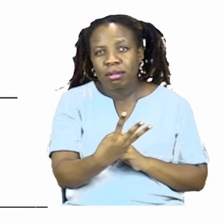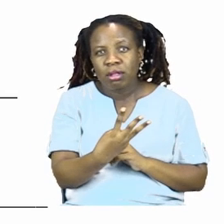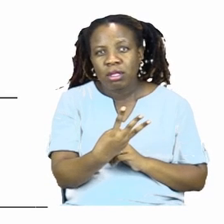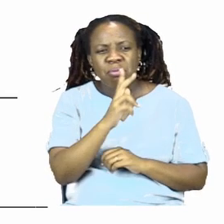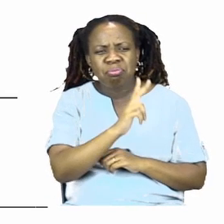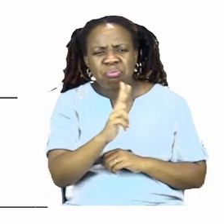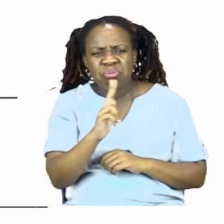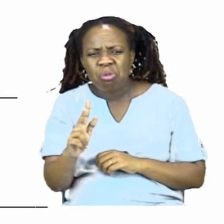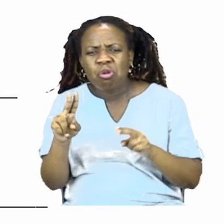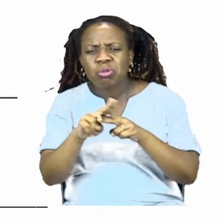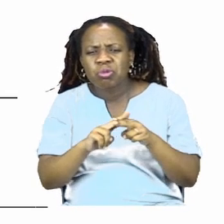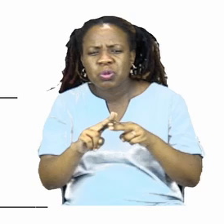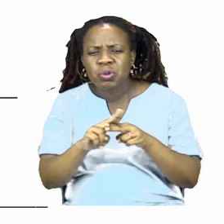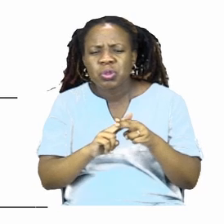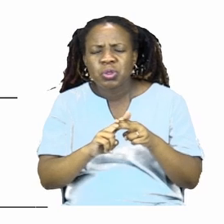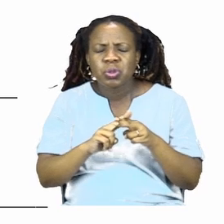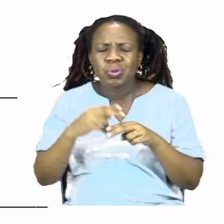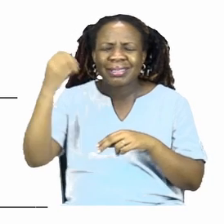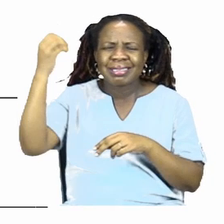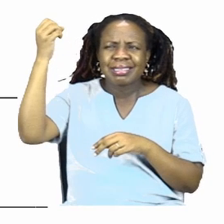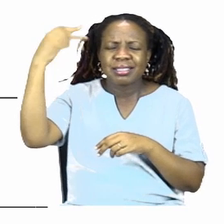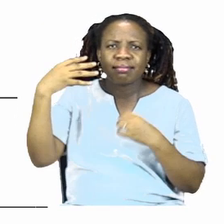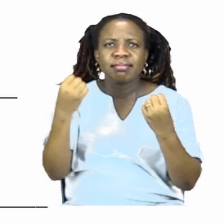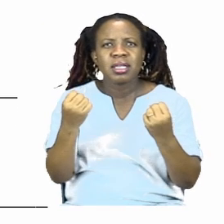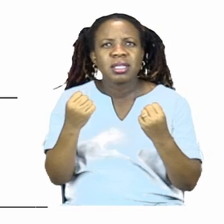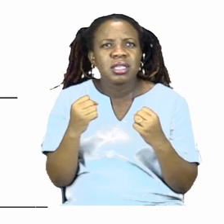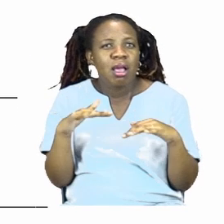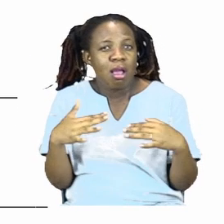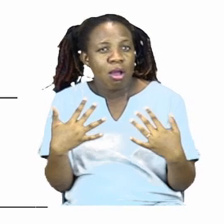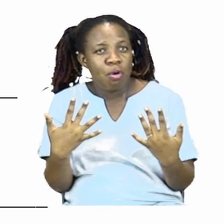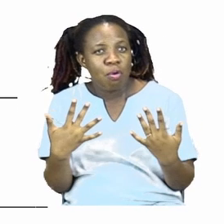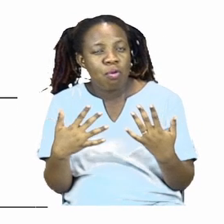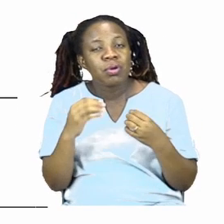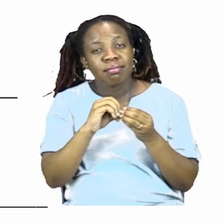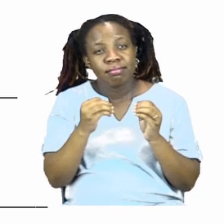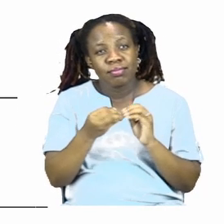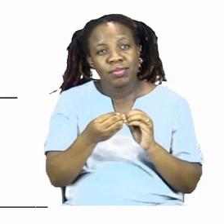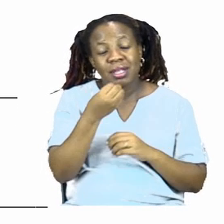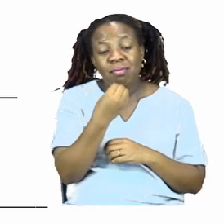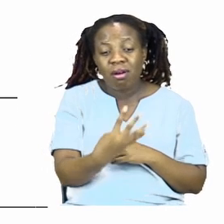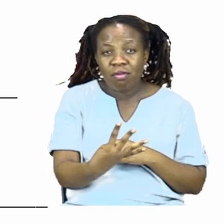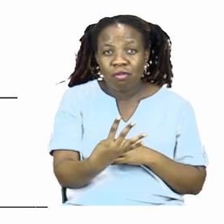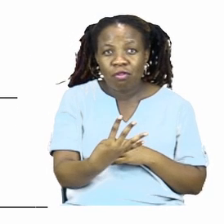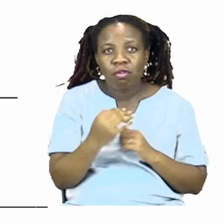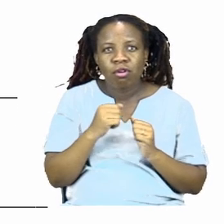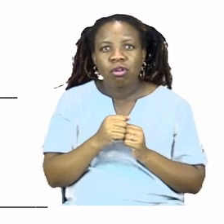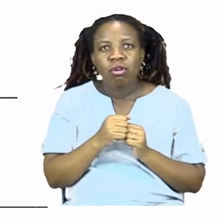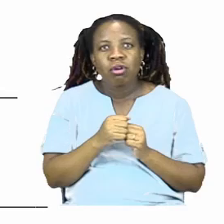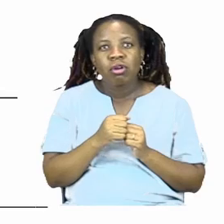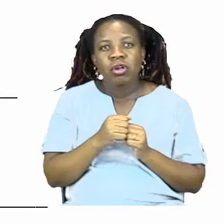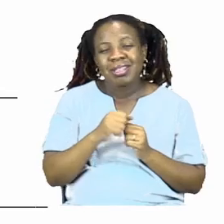how does solar energy travel to Earth? Now everyone, if you go back to the